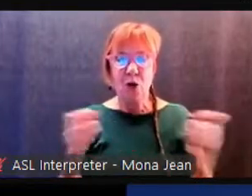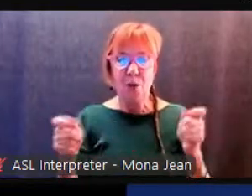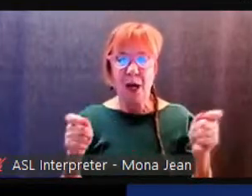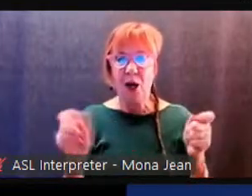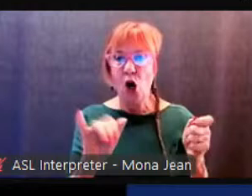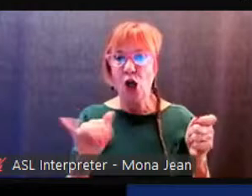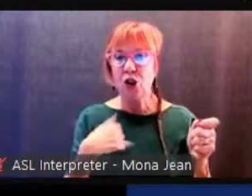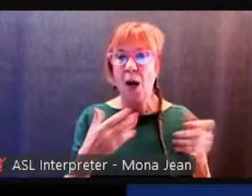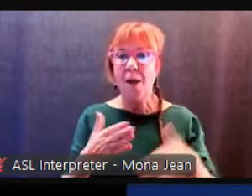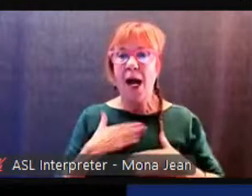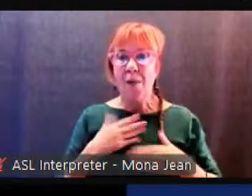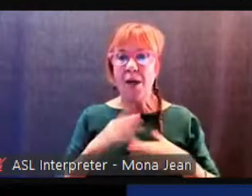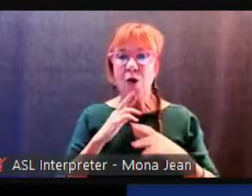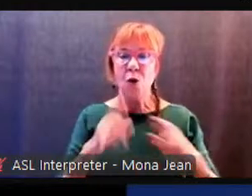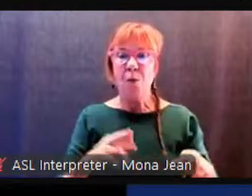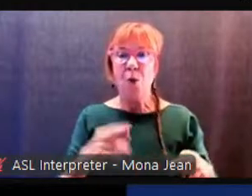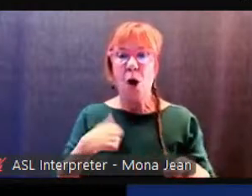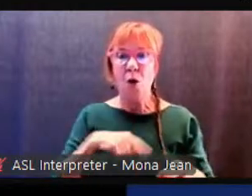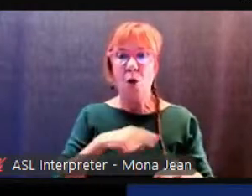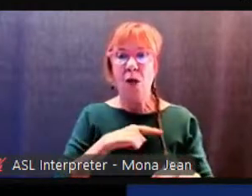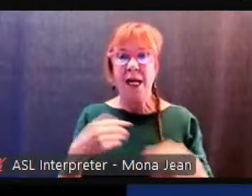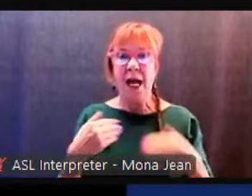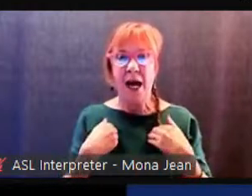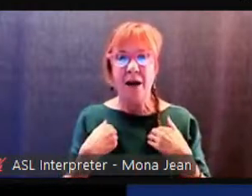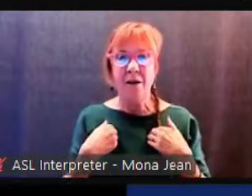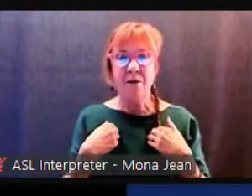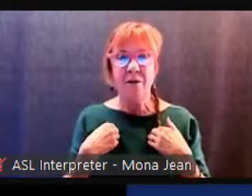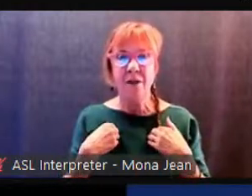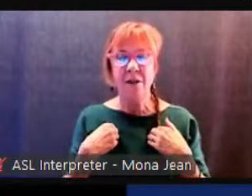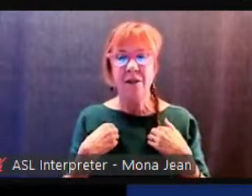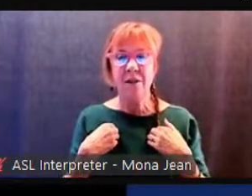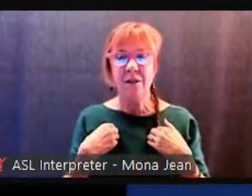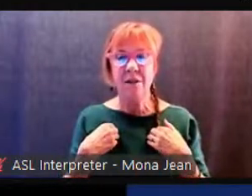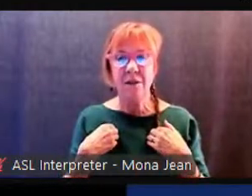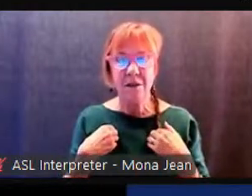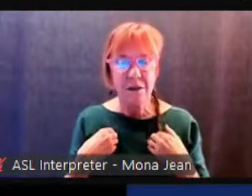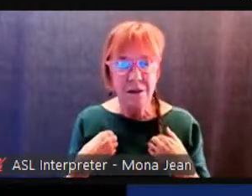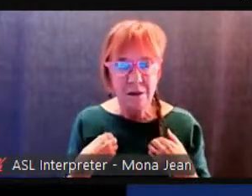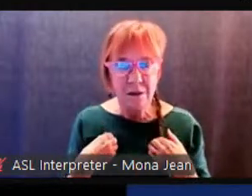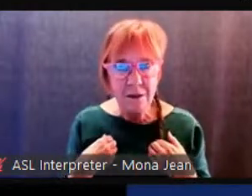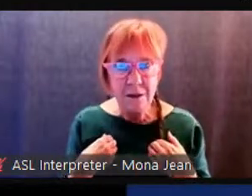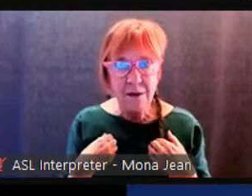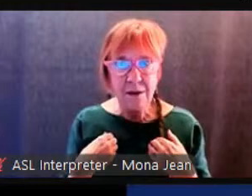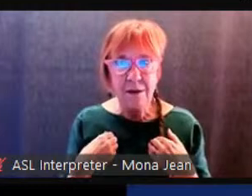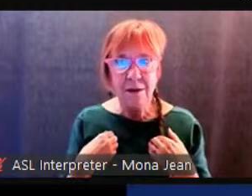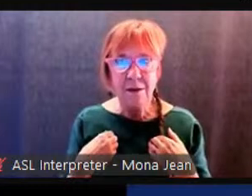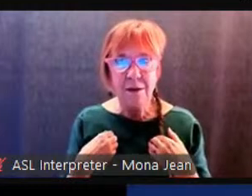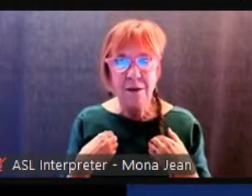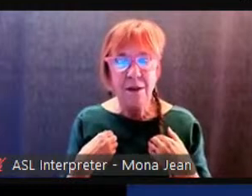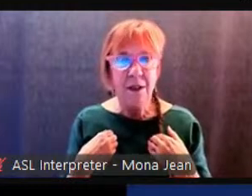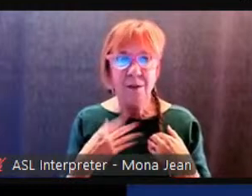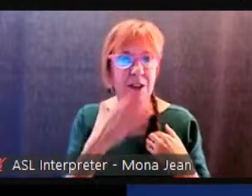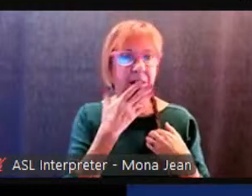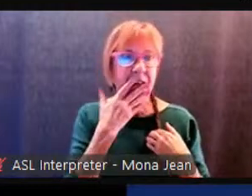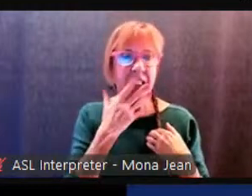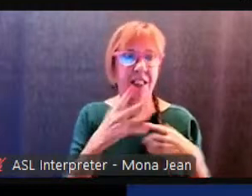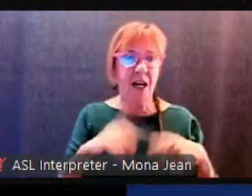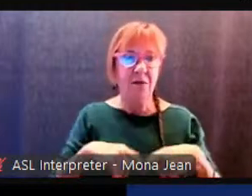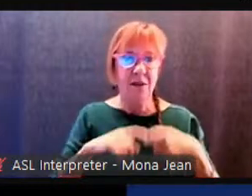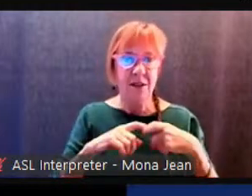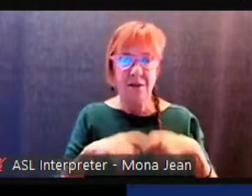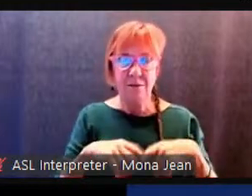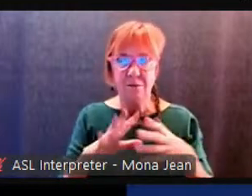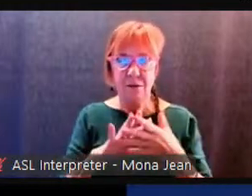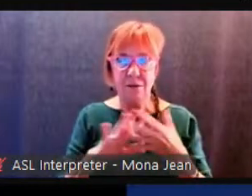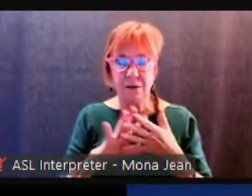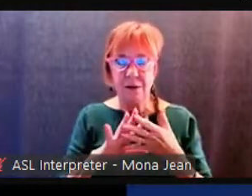we received our list for our drink orders on Monday month. So that also includes our whole